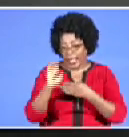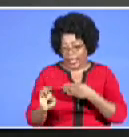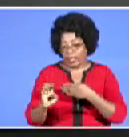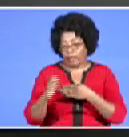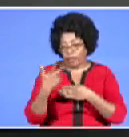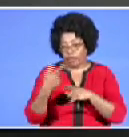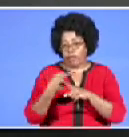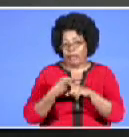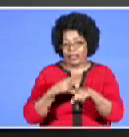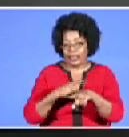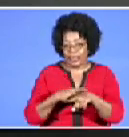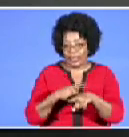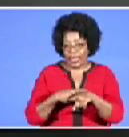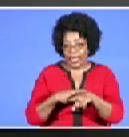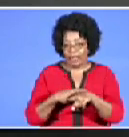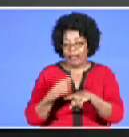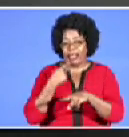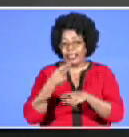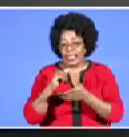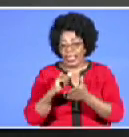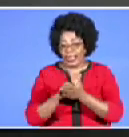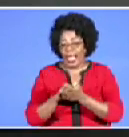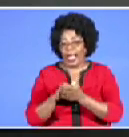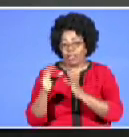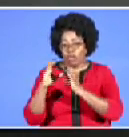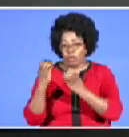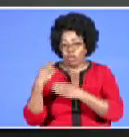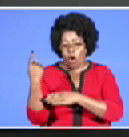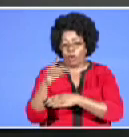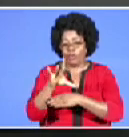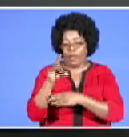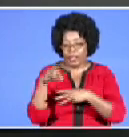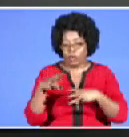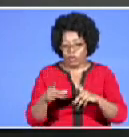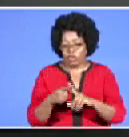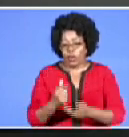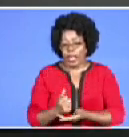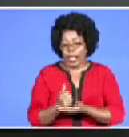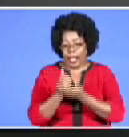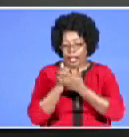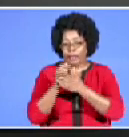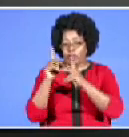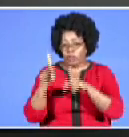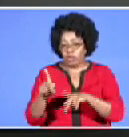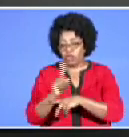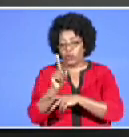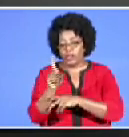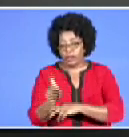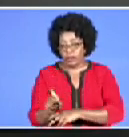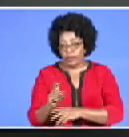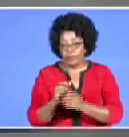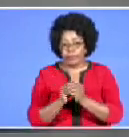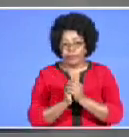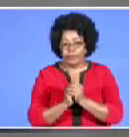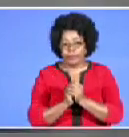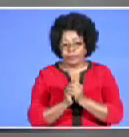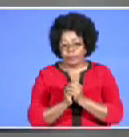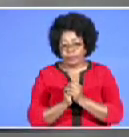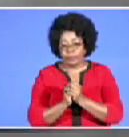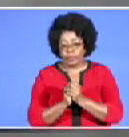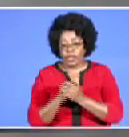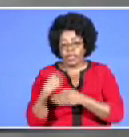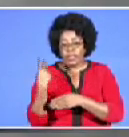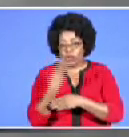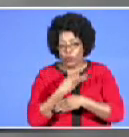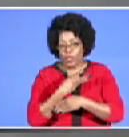period. Mr. Haven noted that the corporation always finds a way to assist its clients where necessary. We've